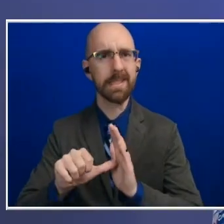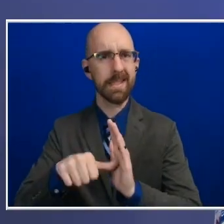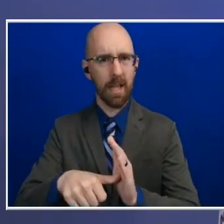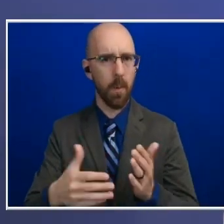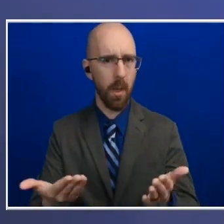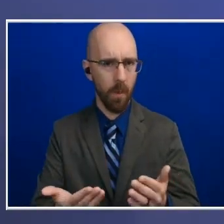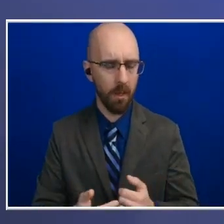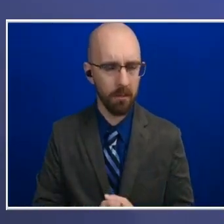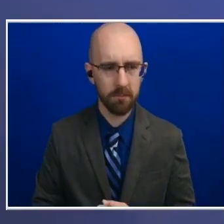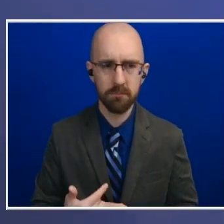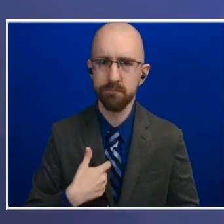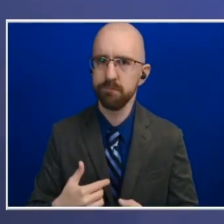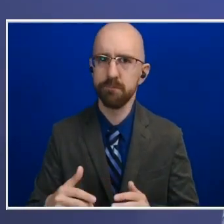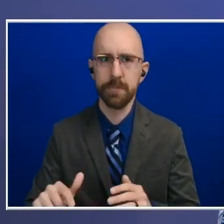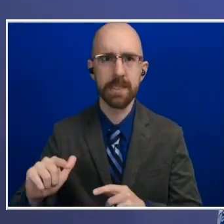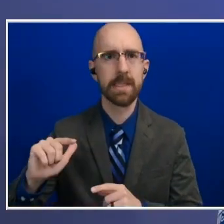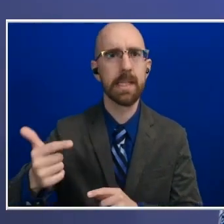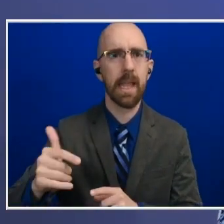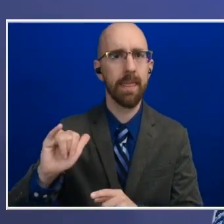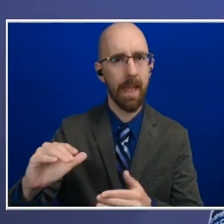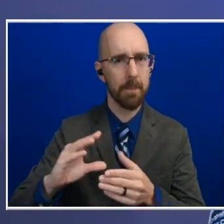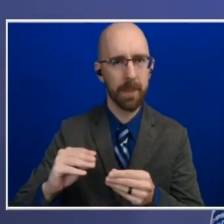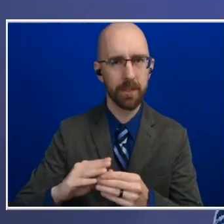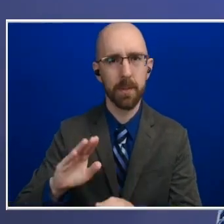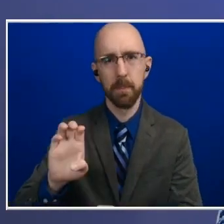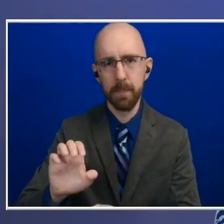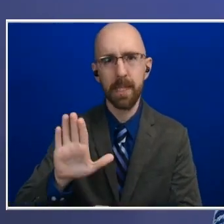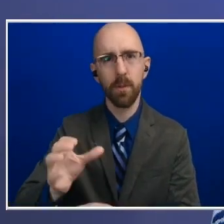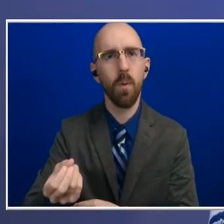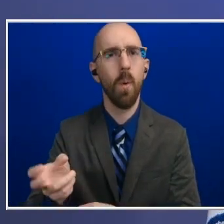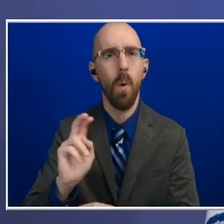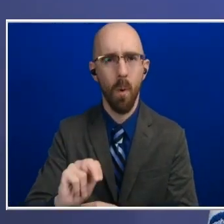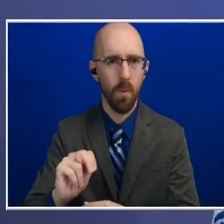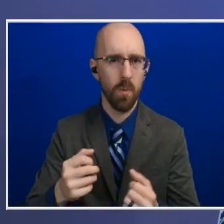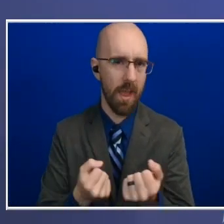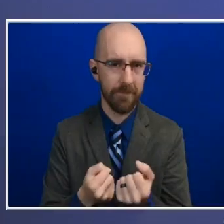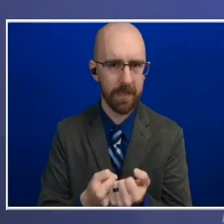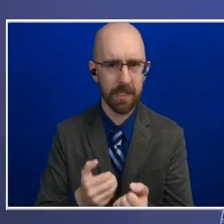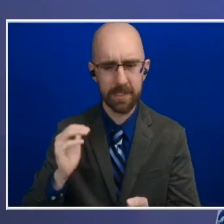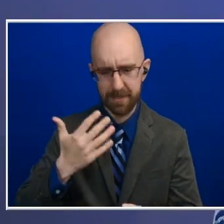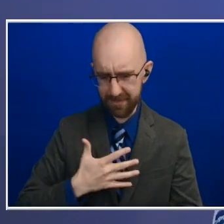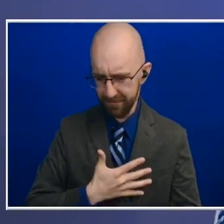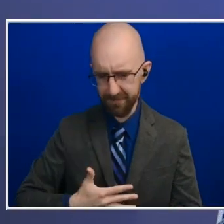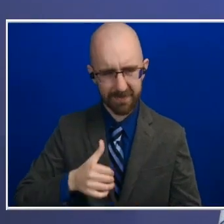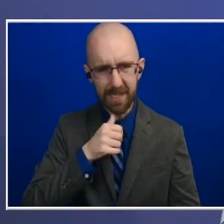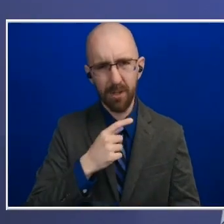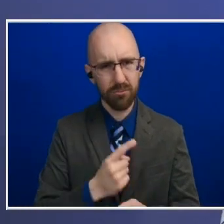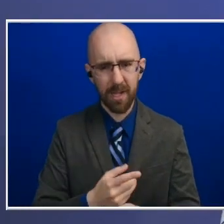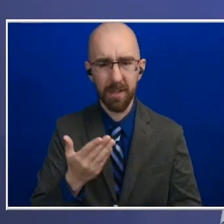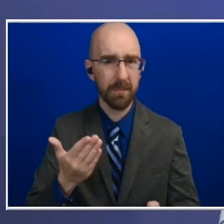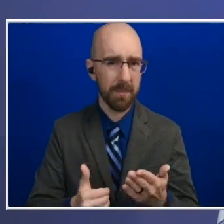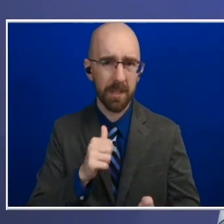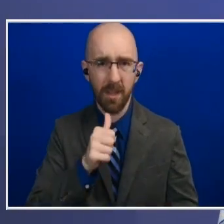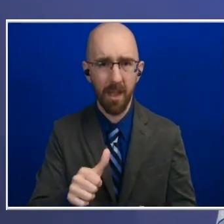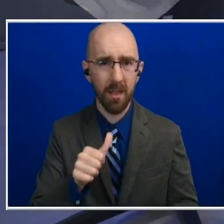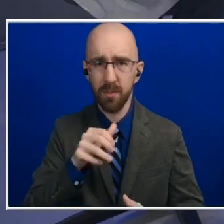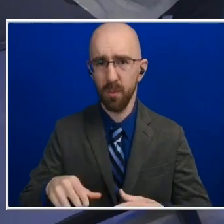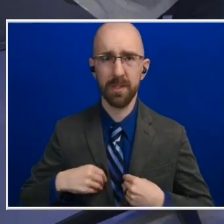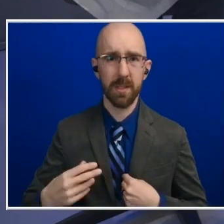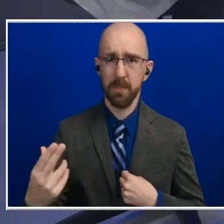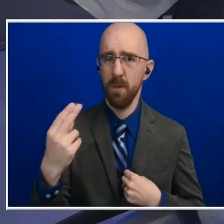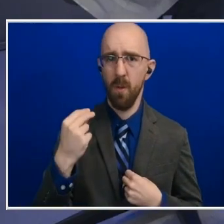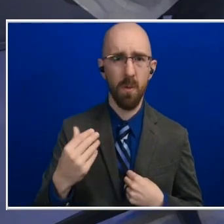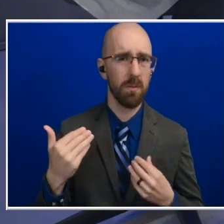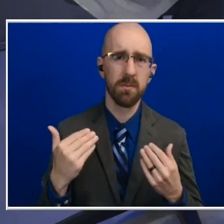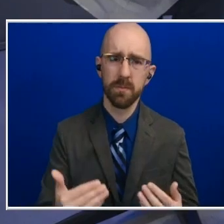Bret's message, and that's be your own advocate. If something doesn't seem right, it's probably not, and don't take no for an answer. All right, Ms. Peggy, what's